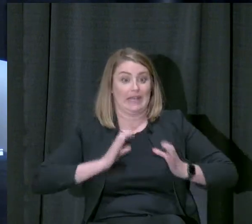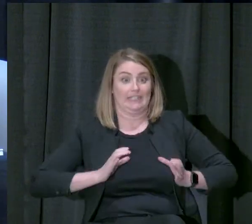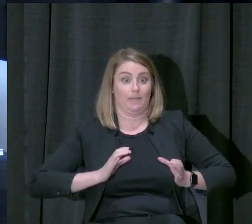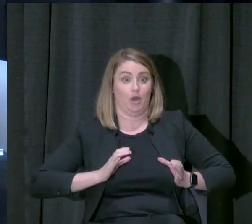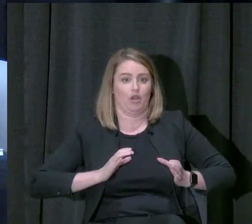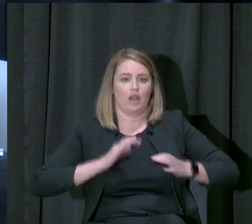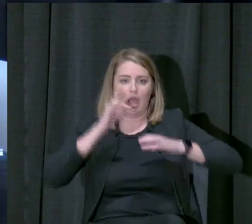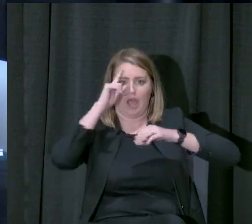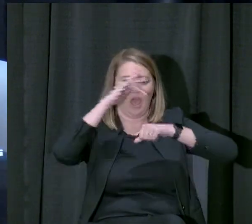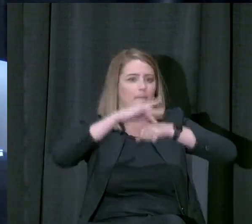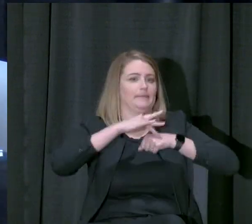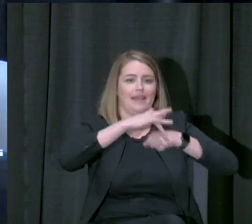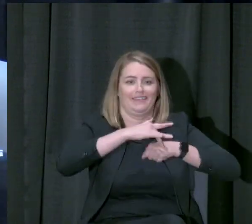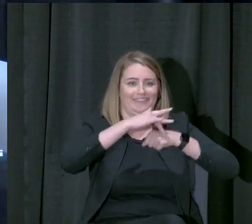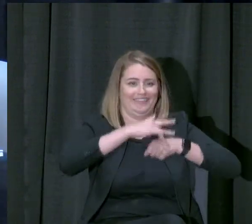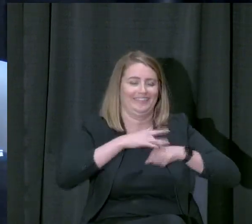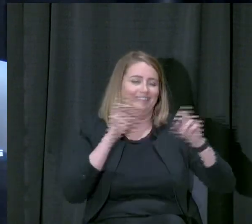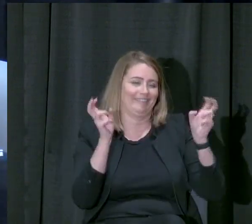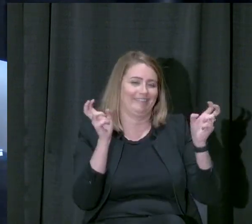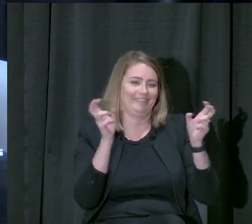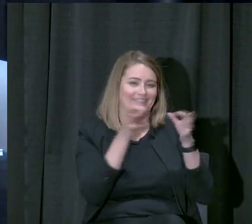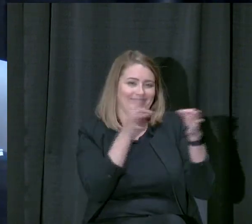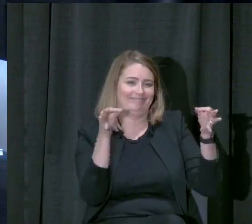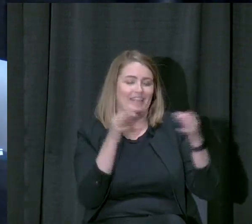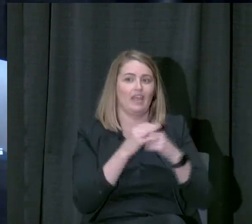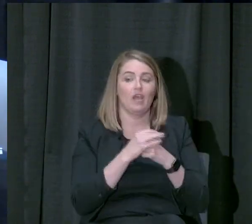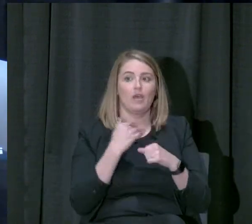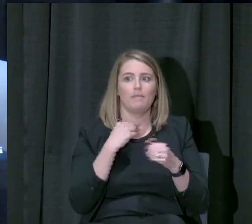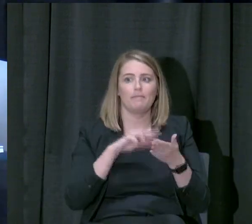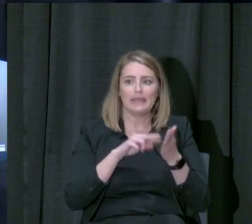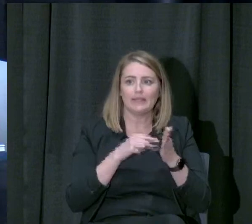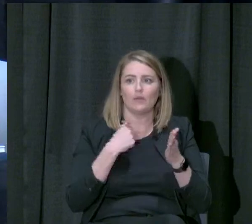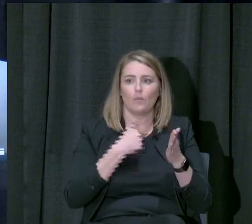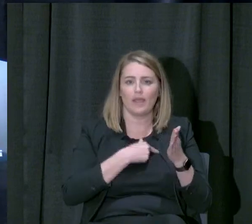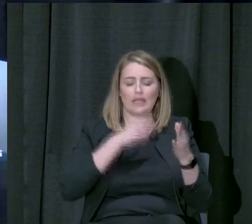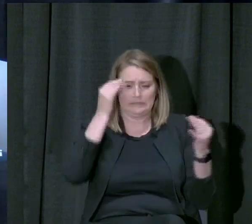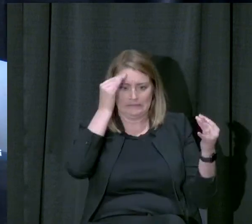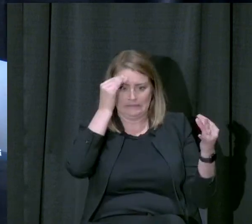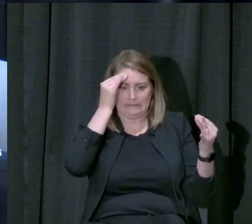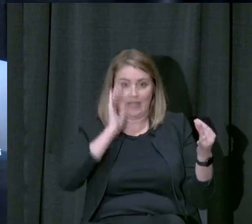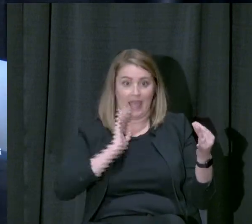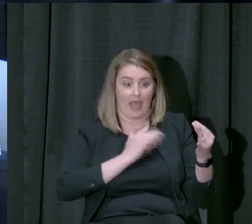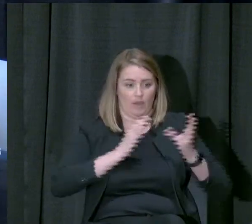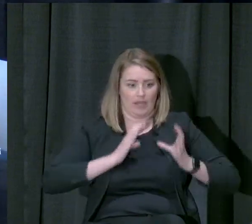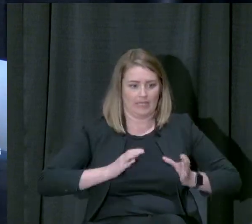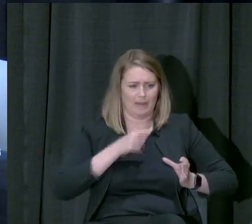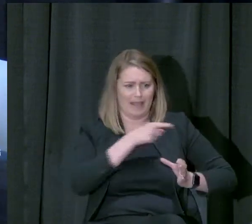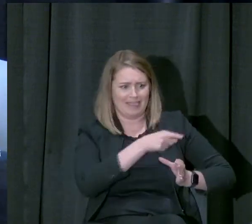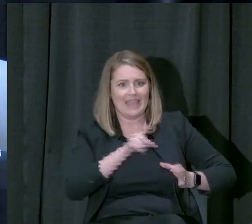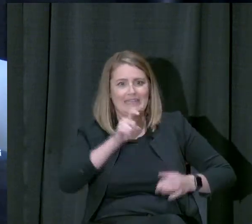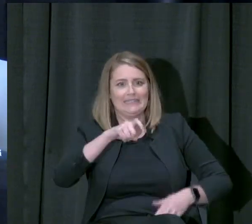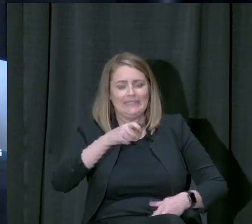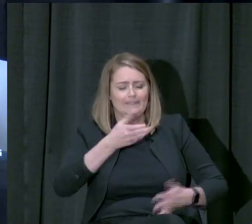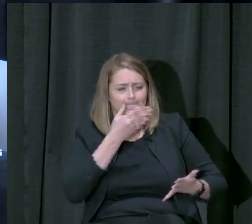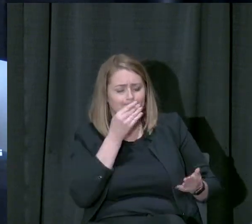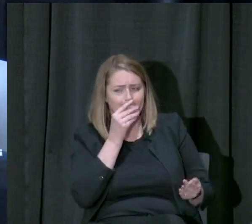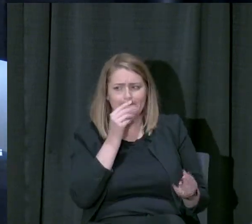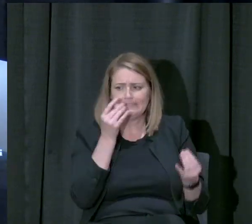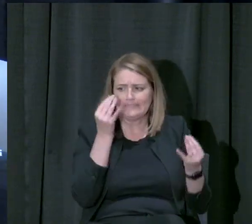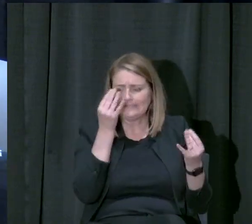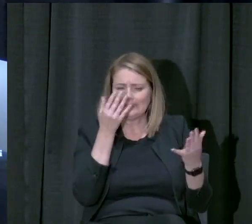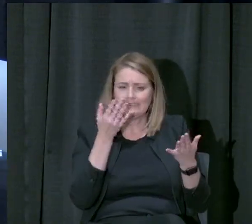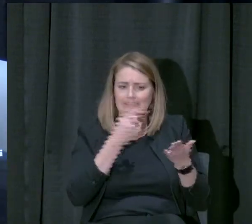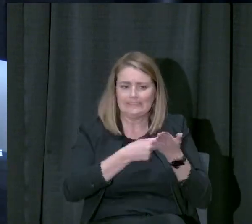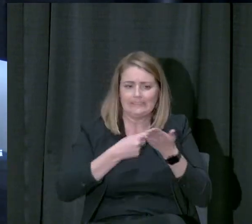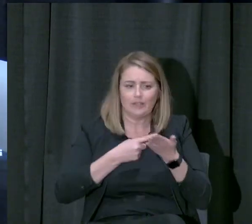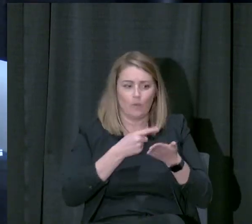that we spend a lot of time thinking about what our customers need, trying to find out what our customers